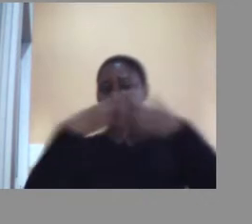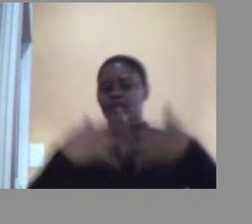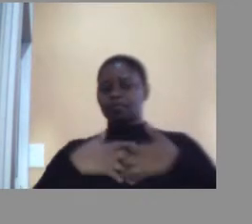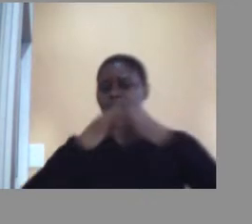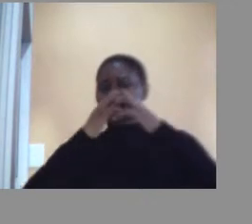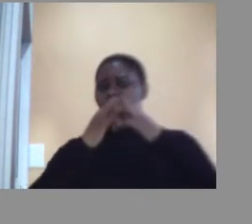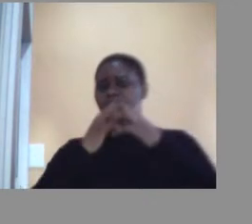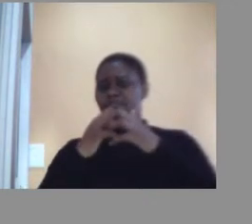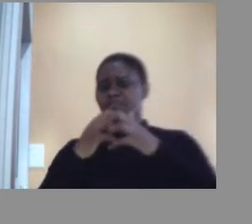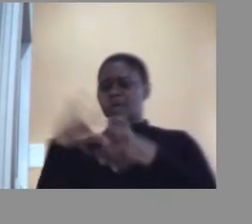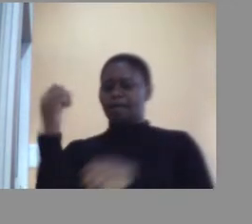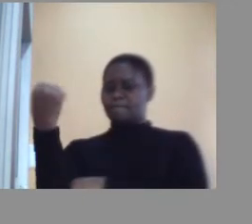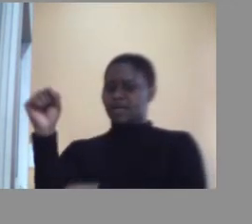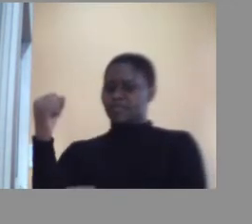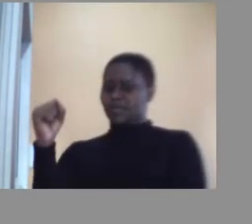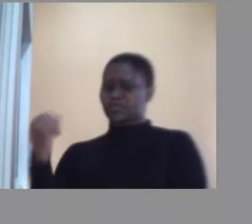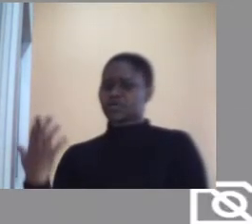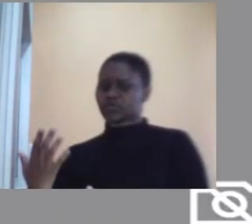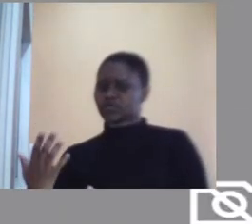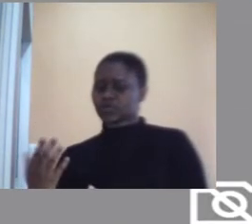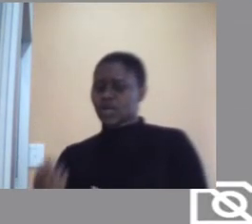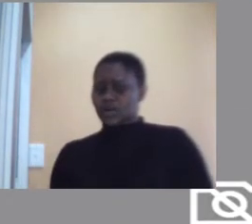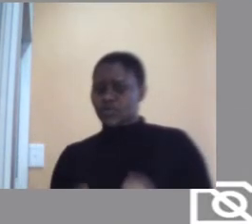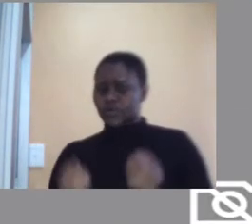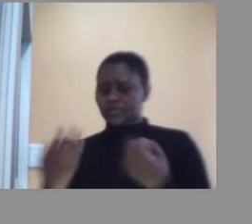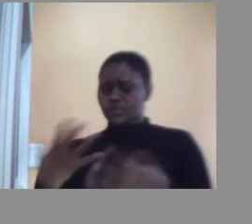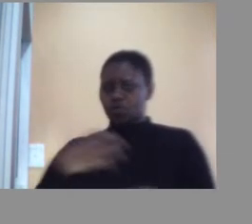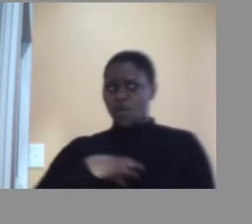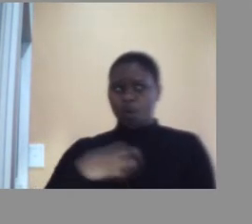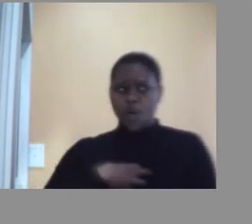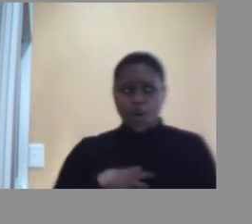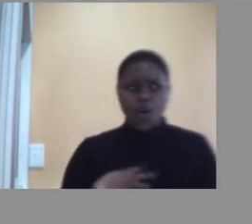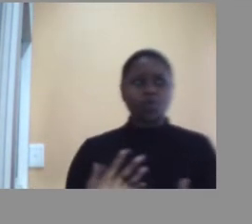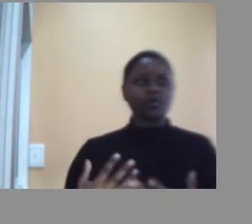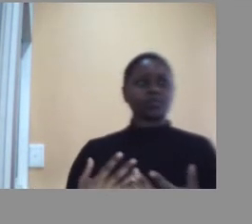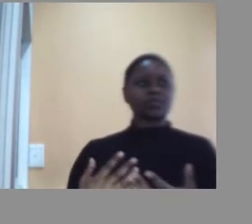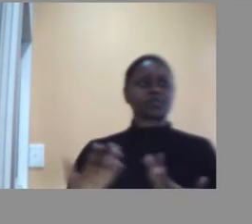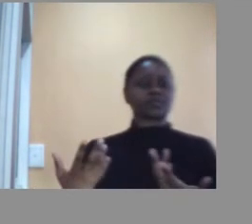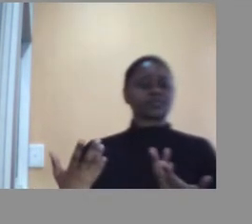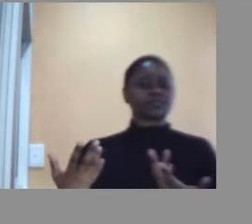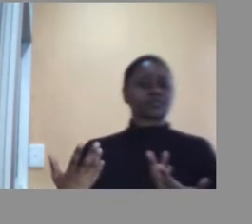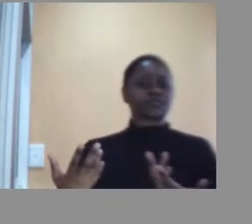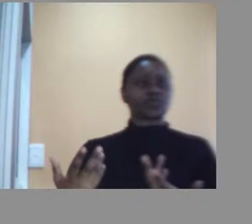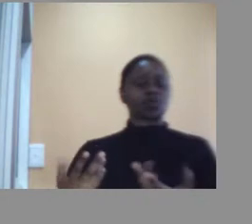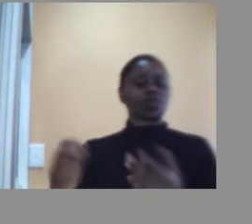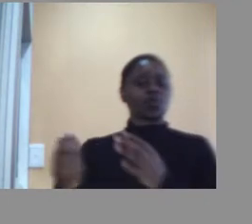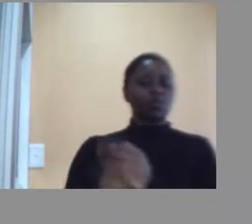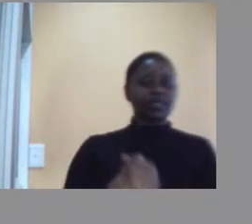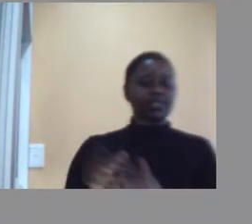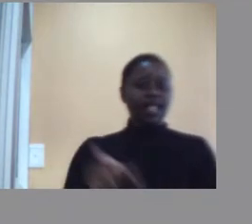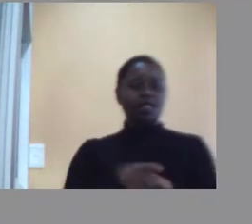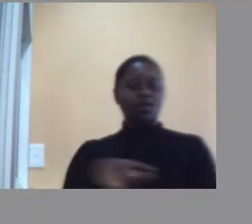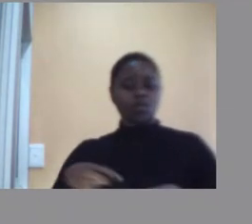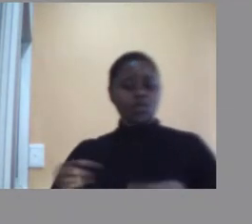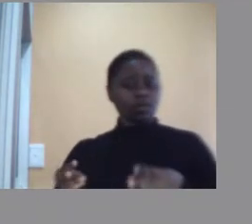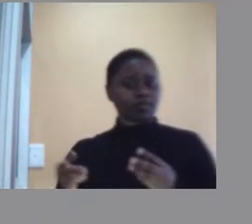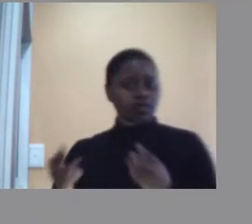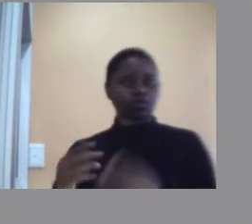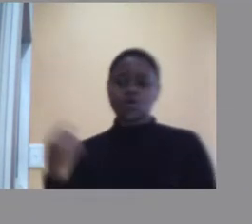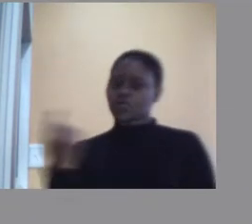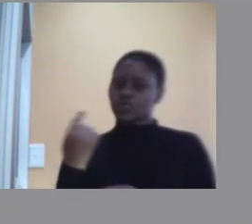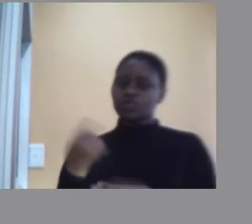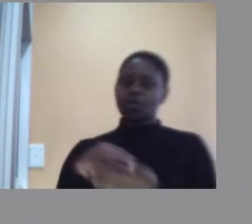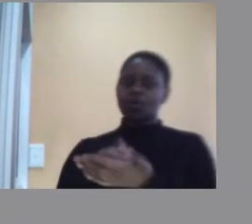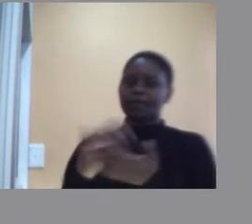must create a mechanism in order to produce its own seeds and seedling will go a long way, not only as part